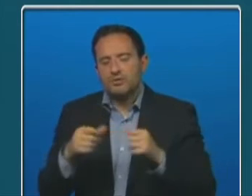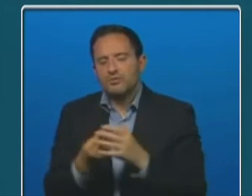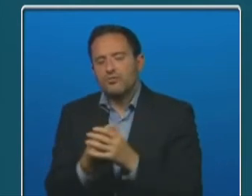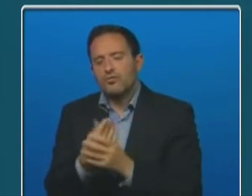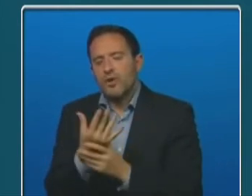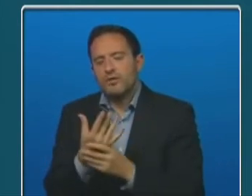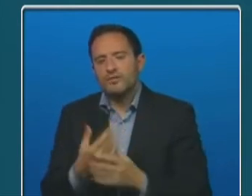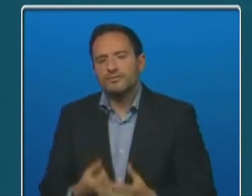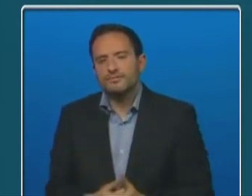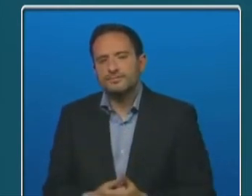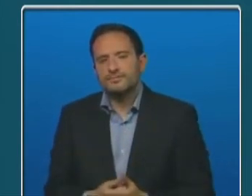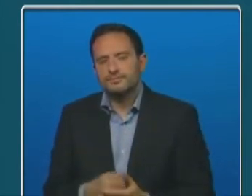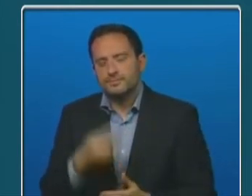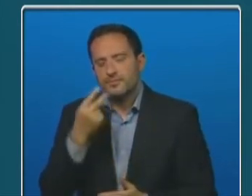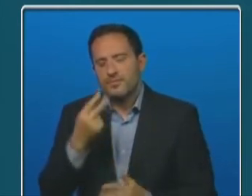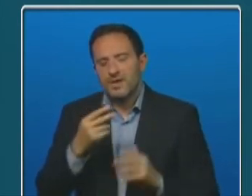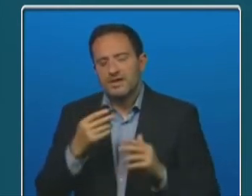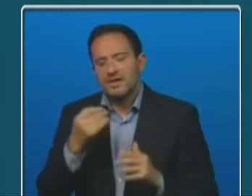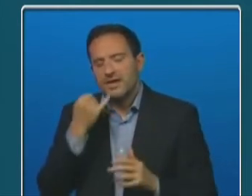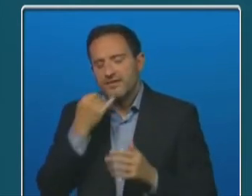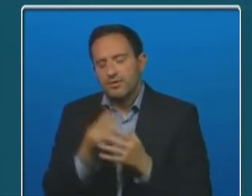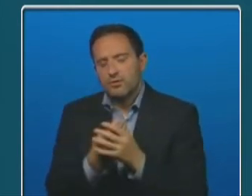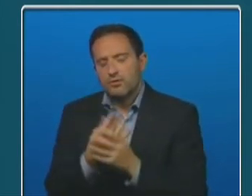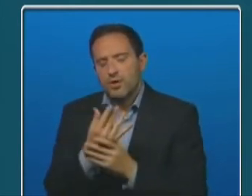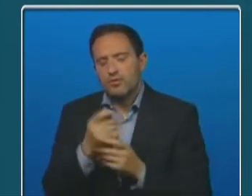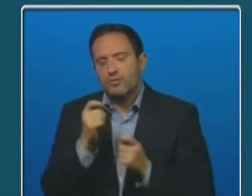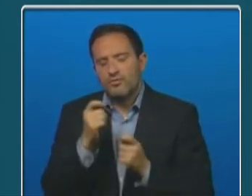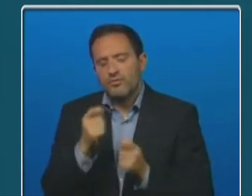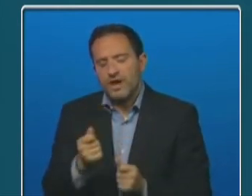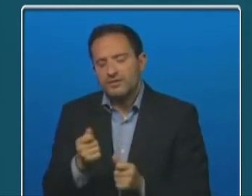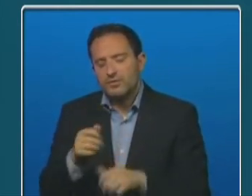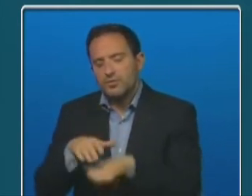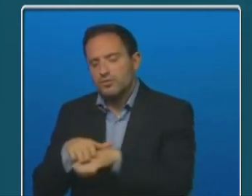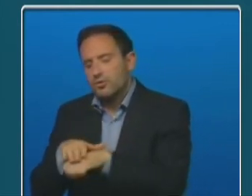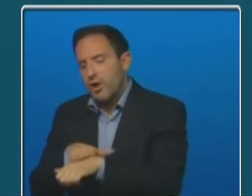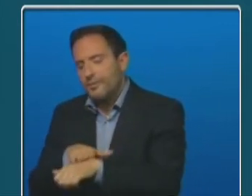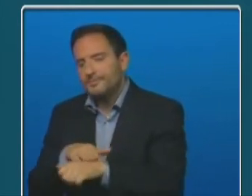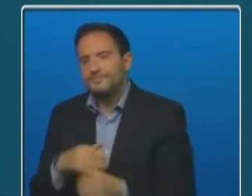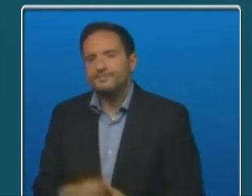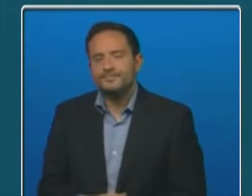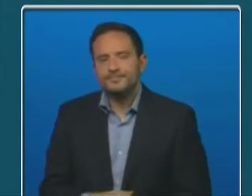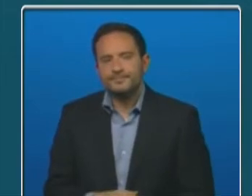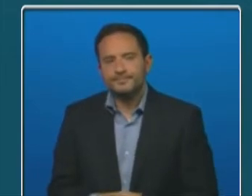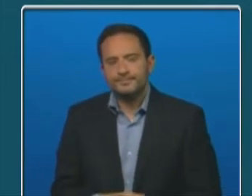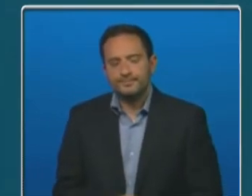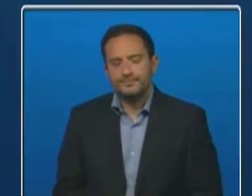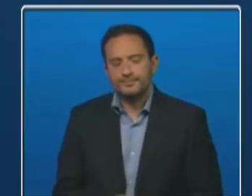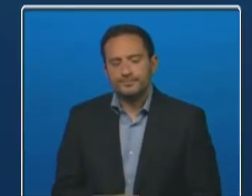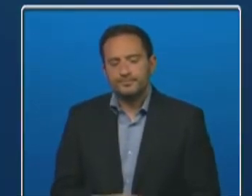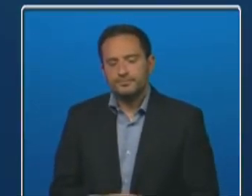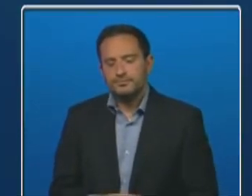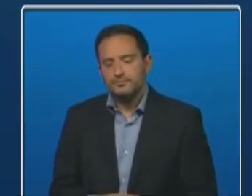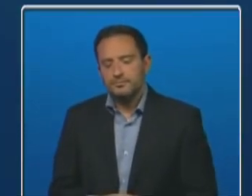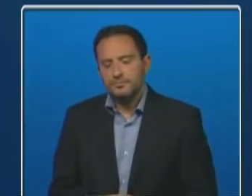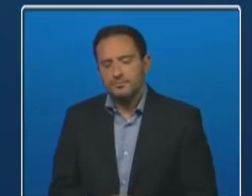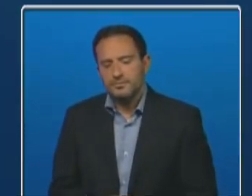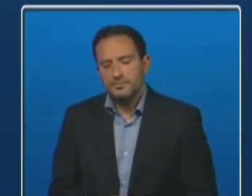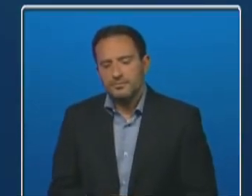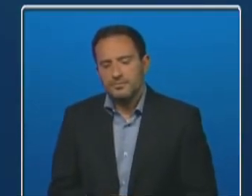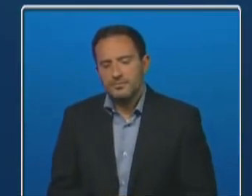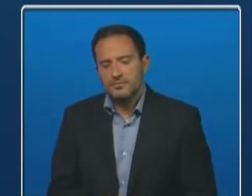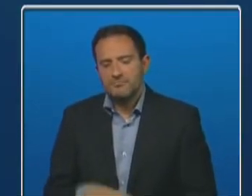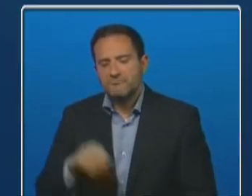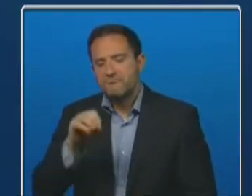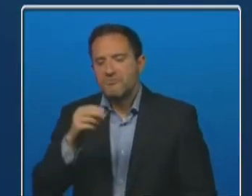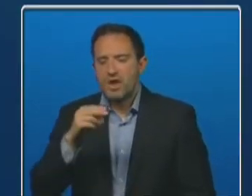see how the growth was faster or slower and make those comparisons at that time. Anecdotally, can you say how Ohio